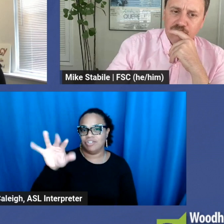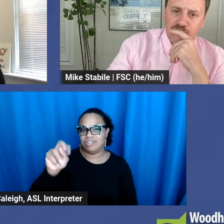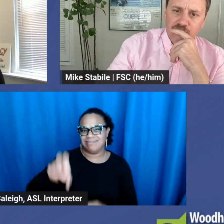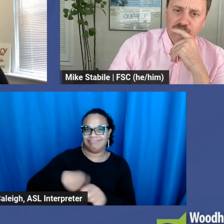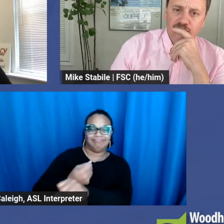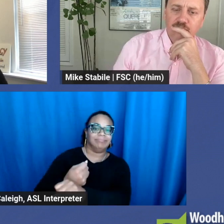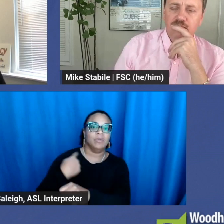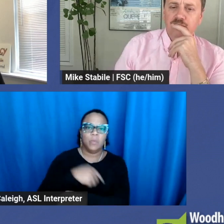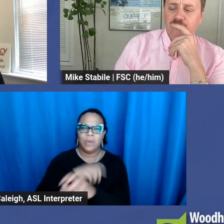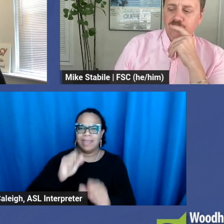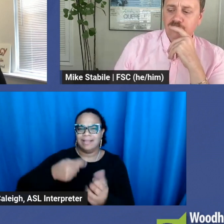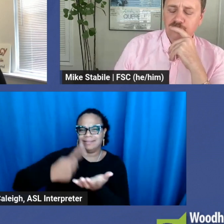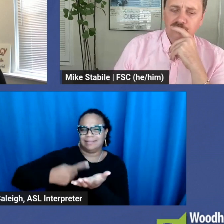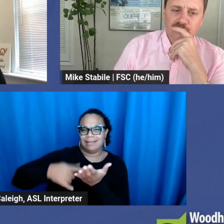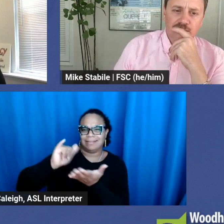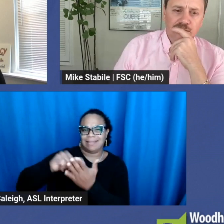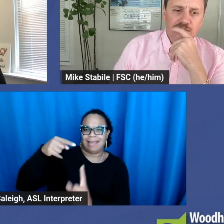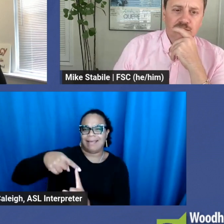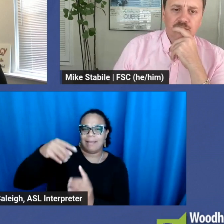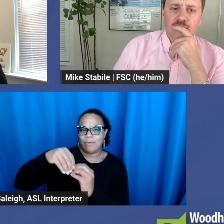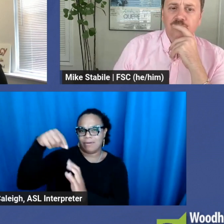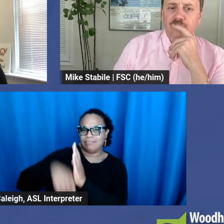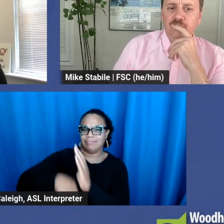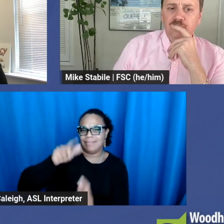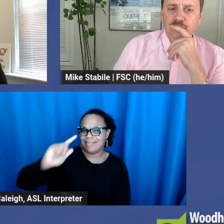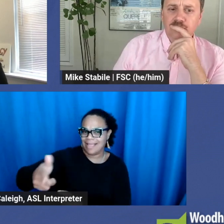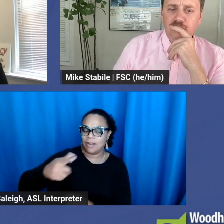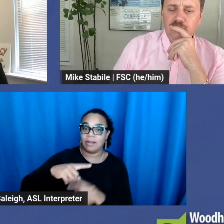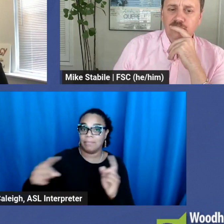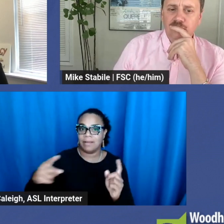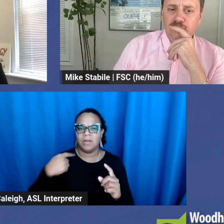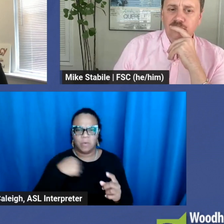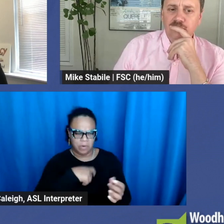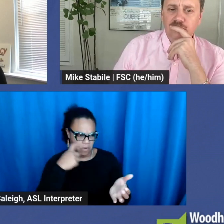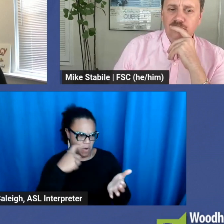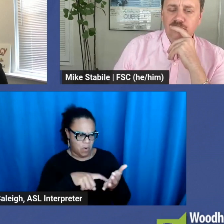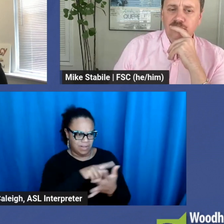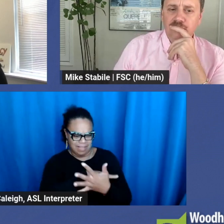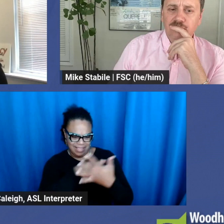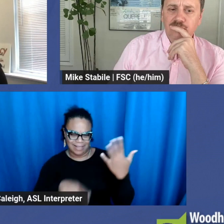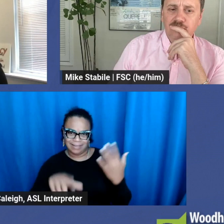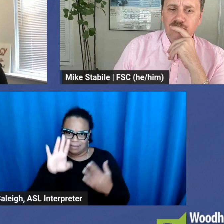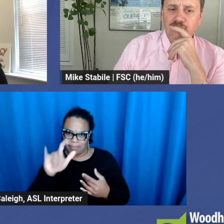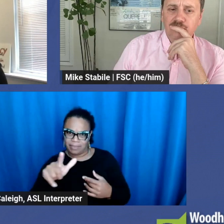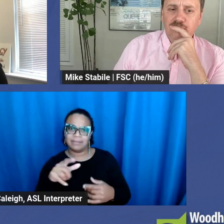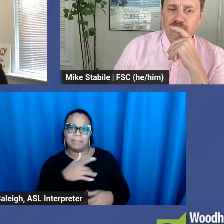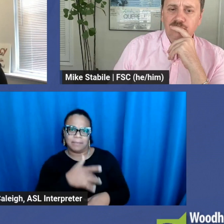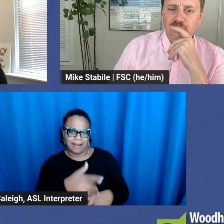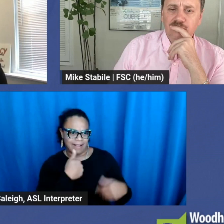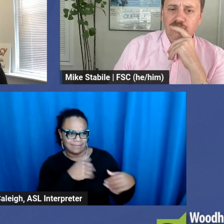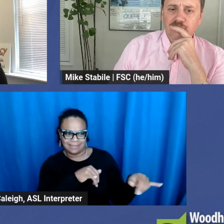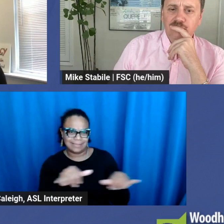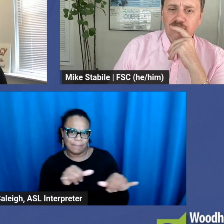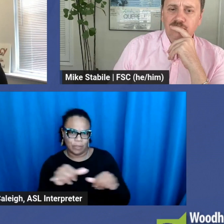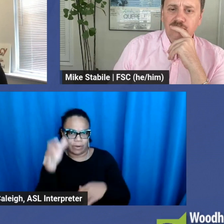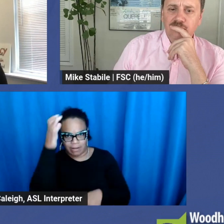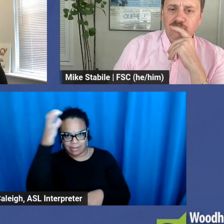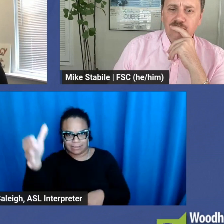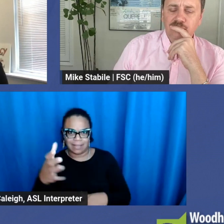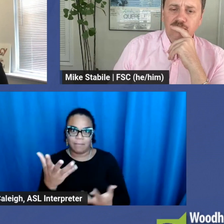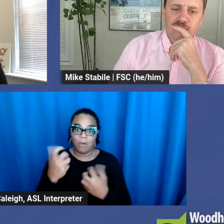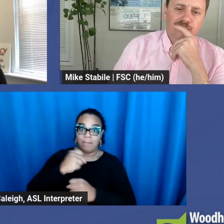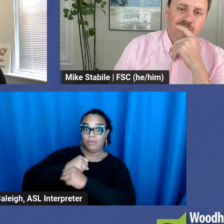why it's so important. But a theme throughout a lot of these bills is that we're seeing this concept of protecting online child safety being